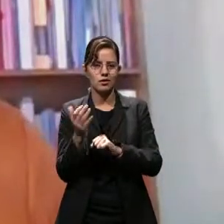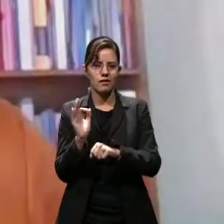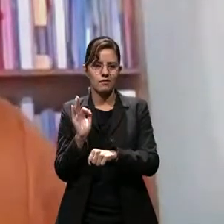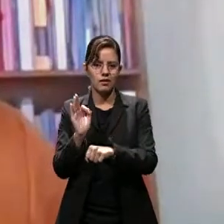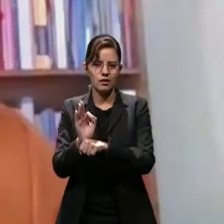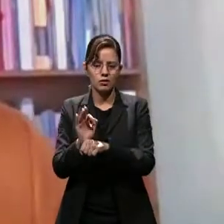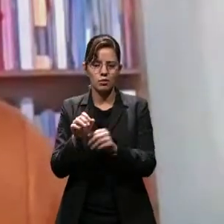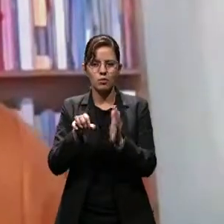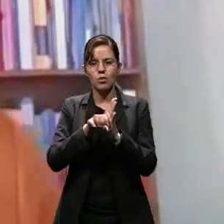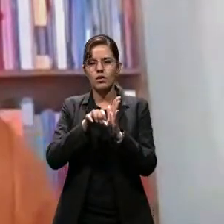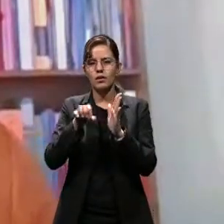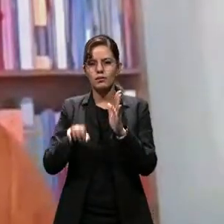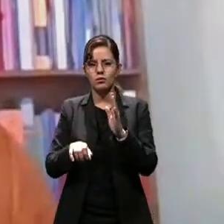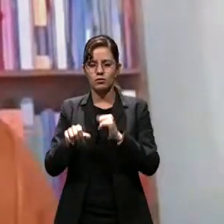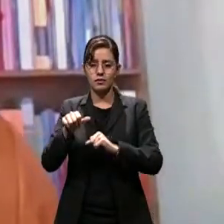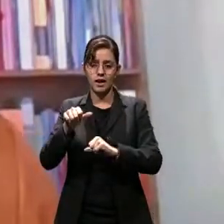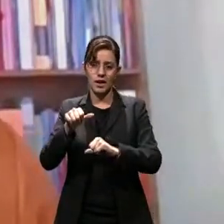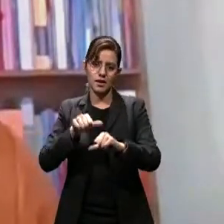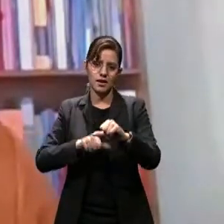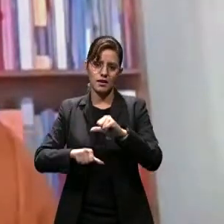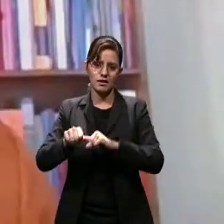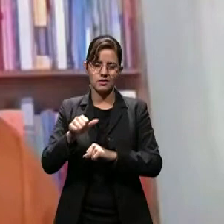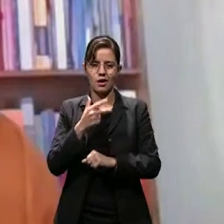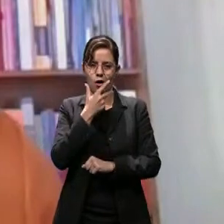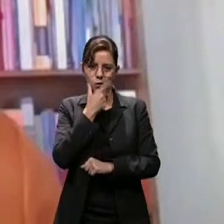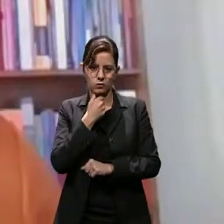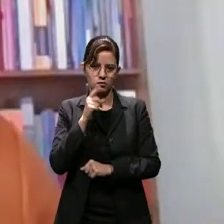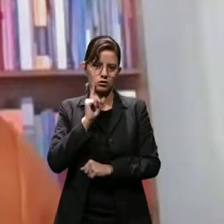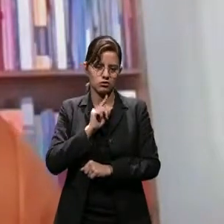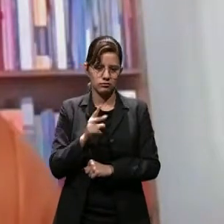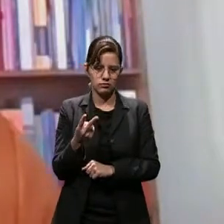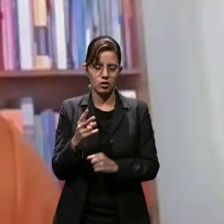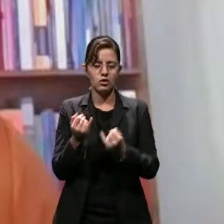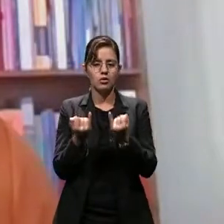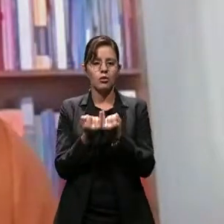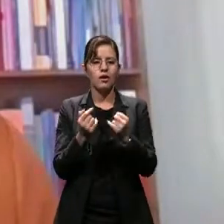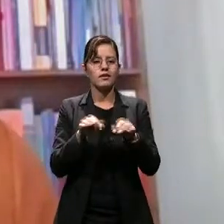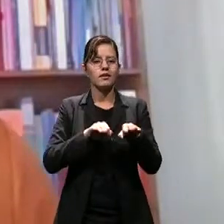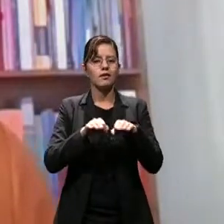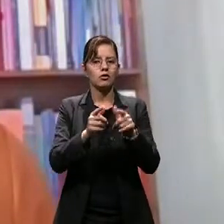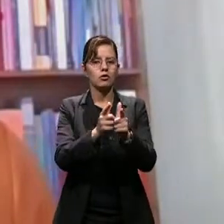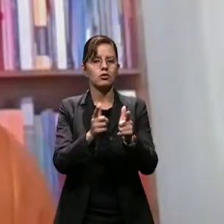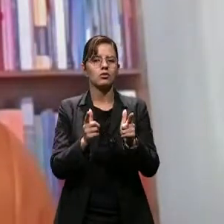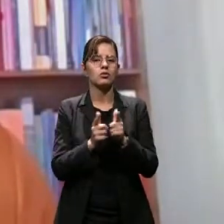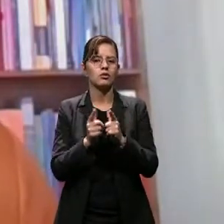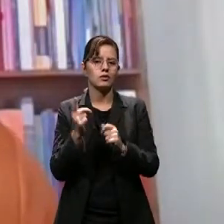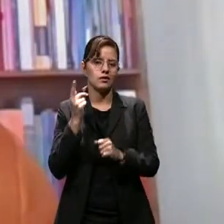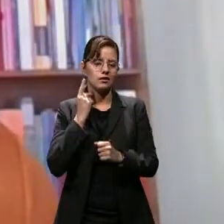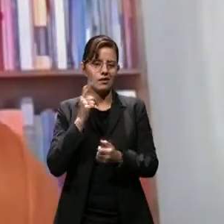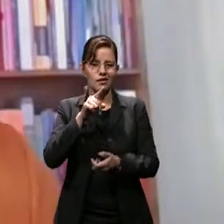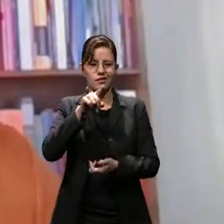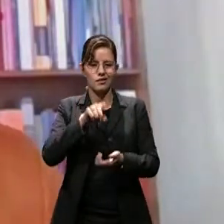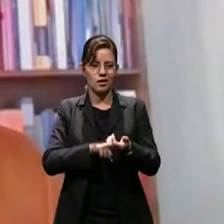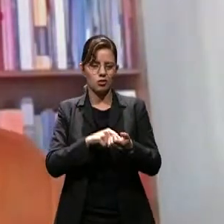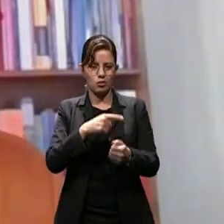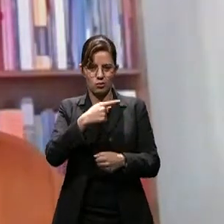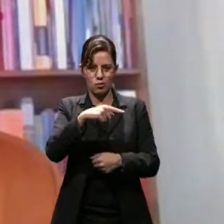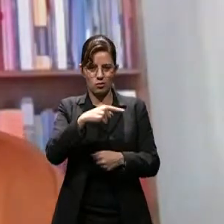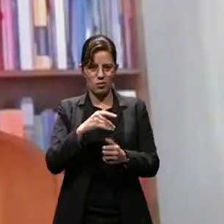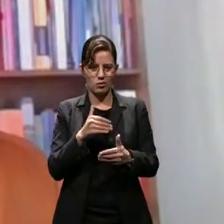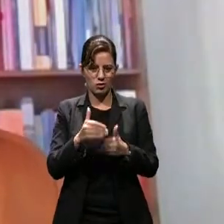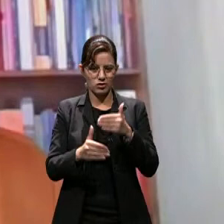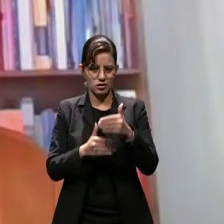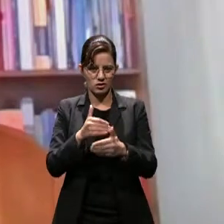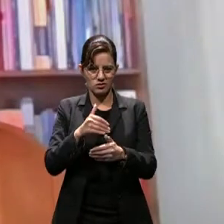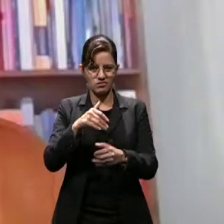for women, as well as the work with political parties regarding internal